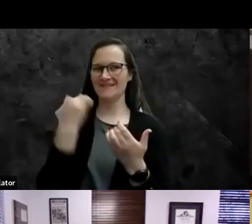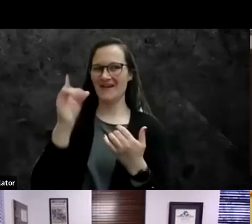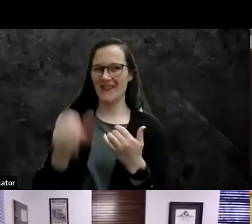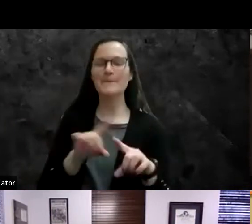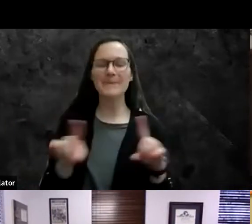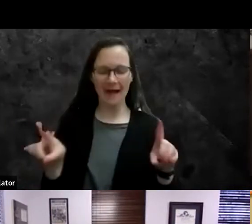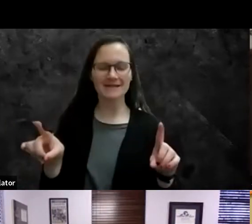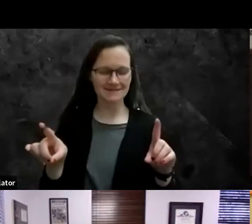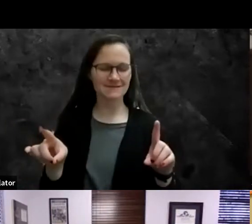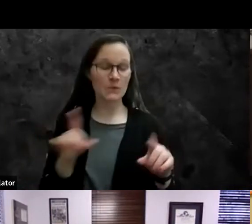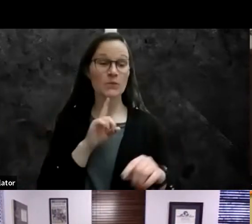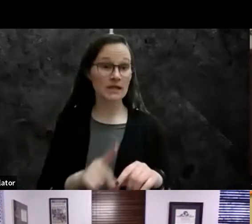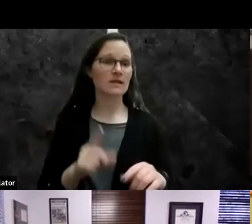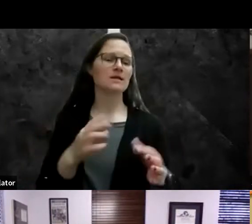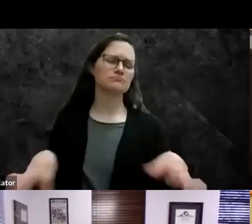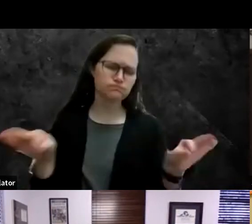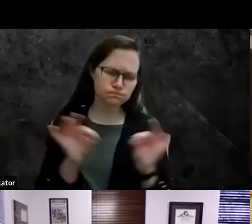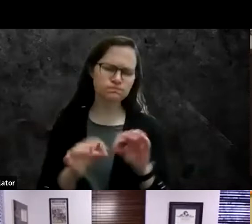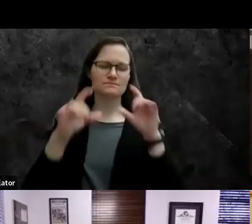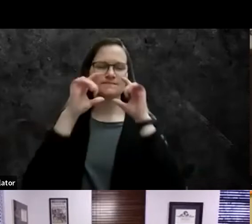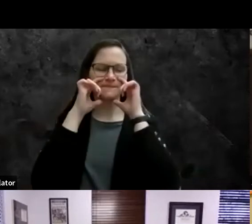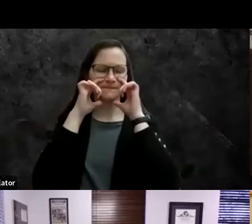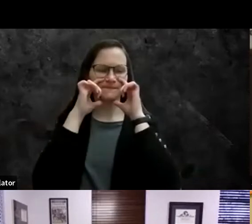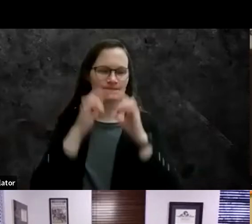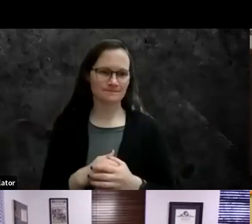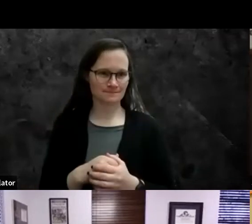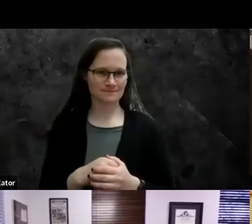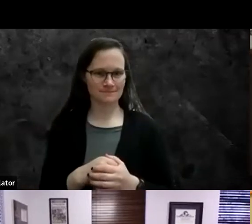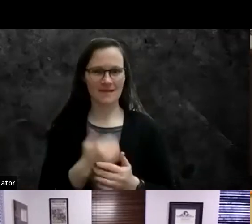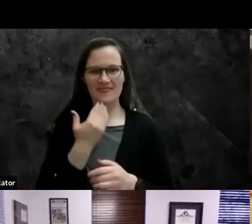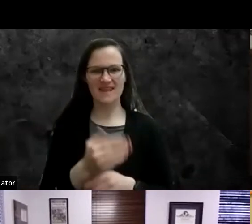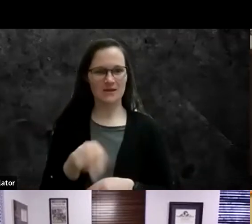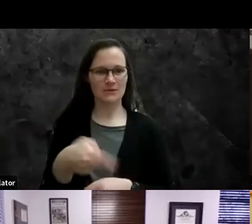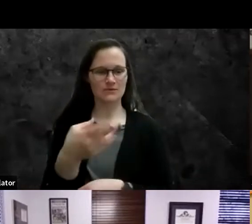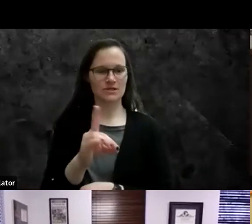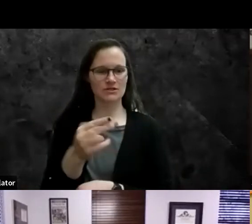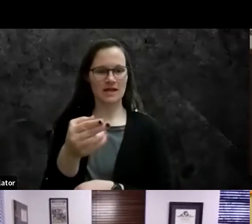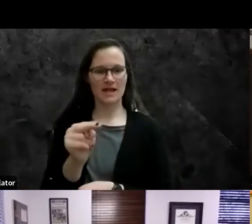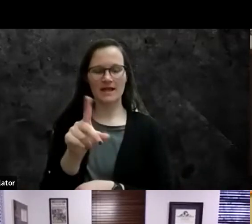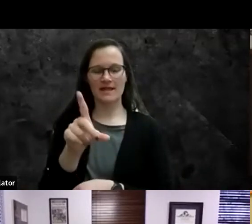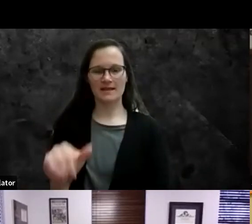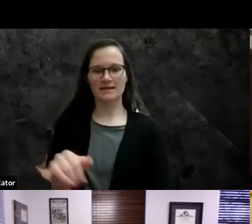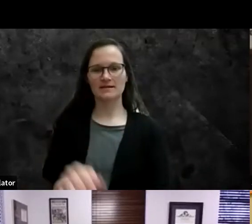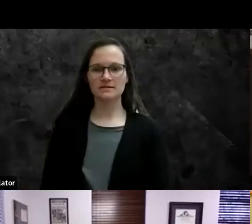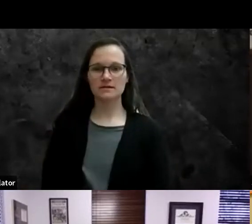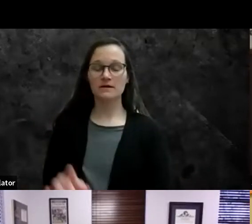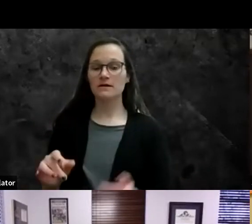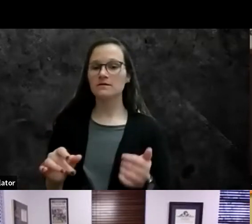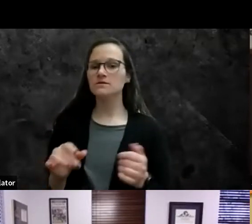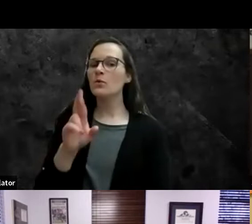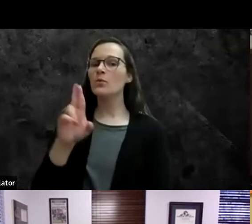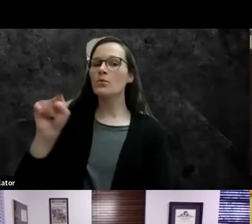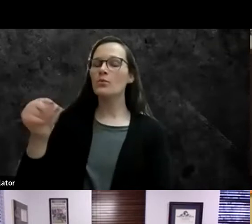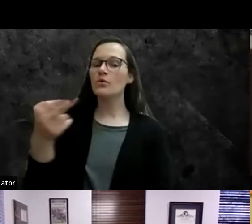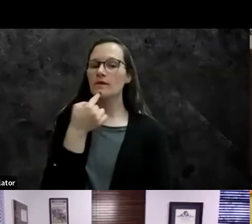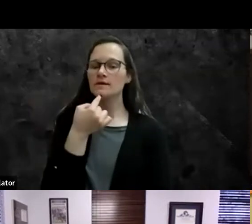really keep those masks on, and that's going to minimize transmission. Thank you, Dr. Hanley. And a little follow-up on that. You know, there's a lot of people who write in and